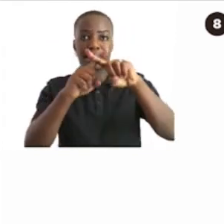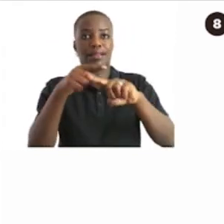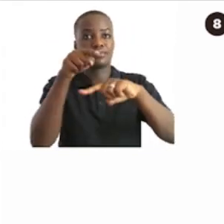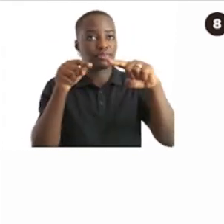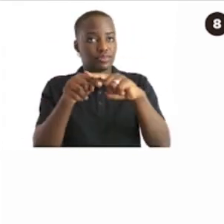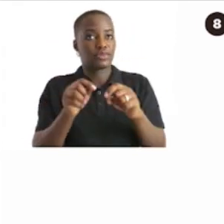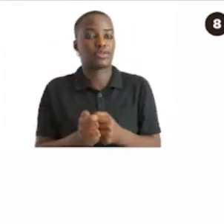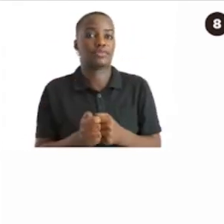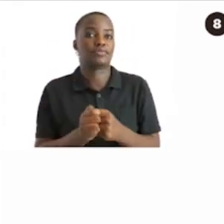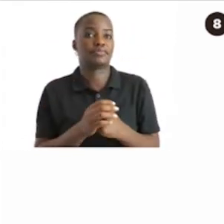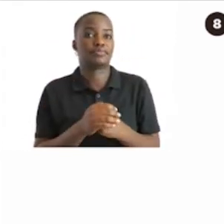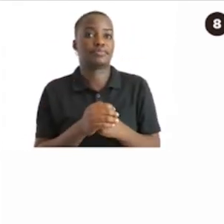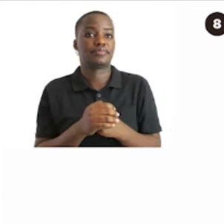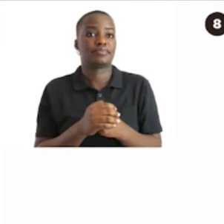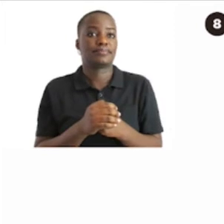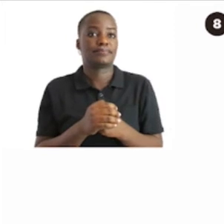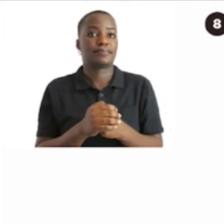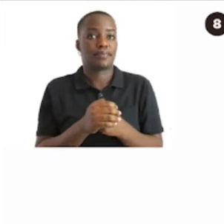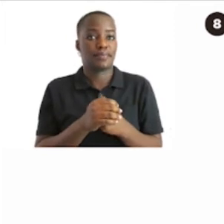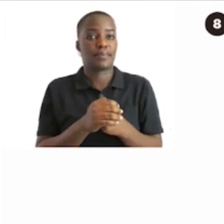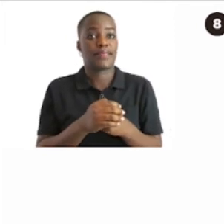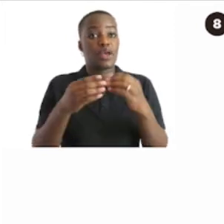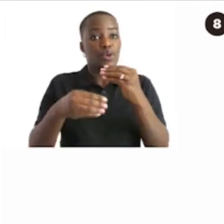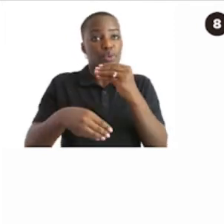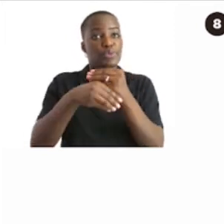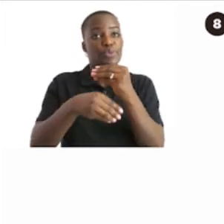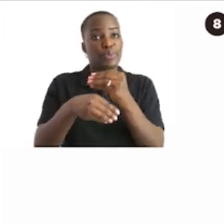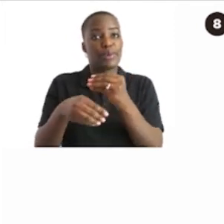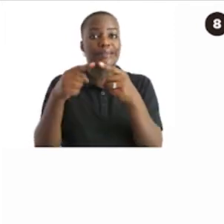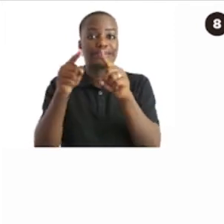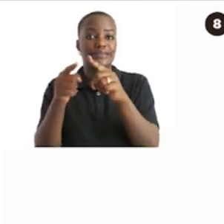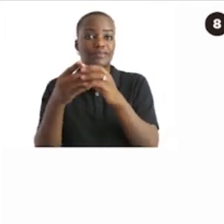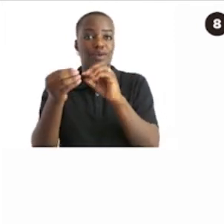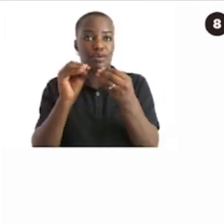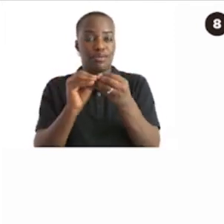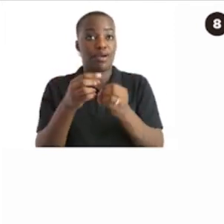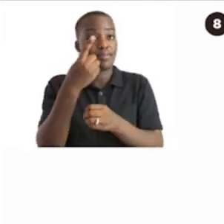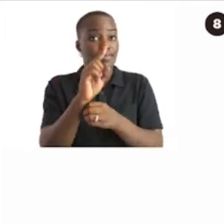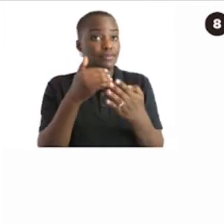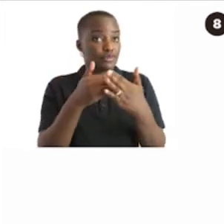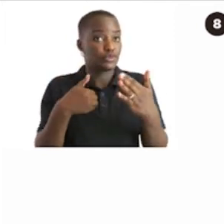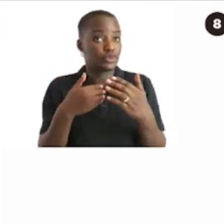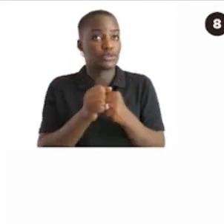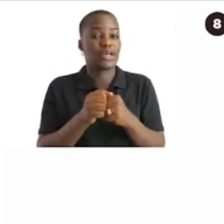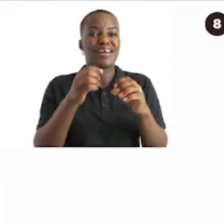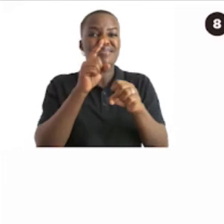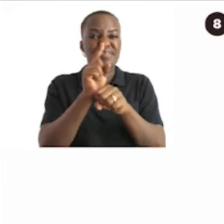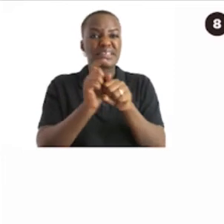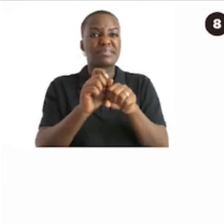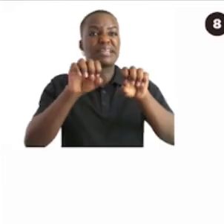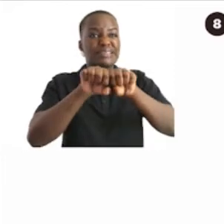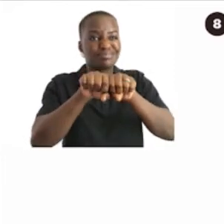is computation. We are going to add sums, but before we add them, we're going to take them through a